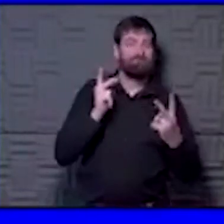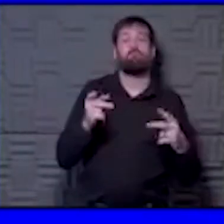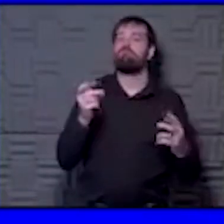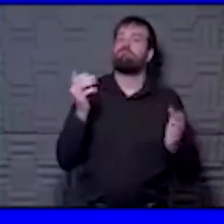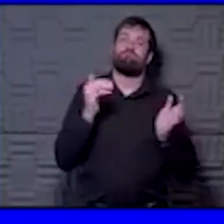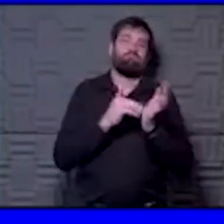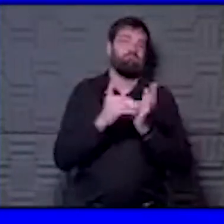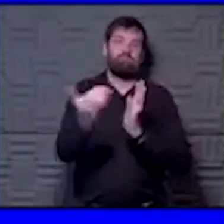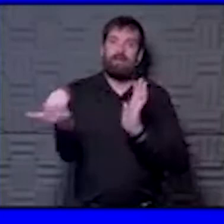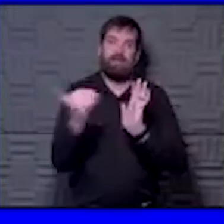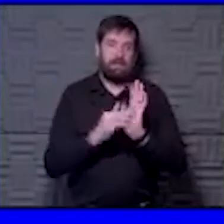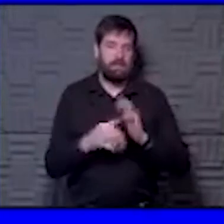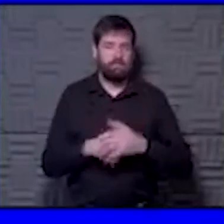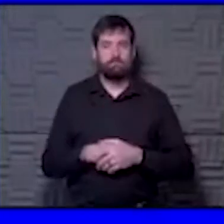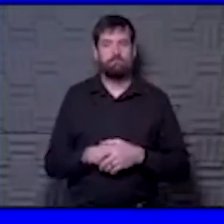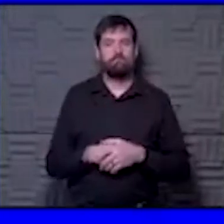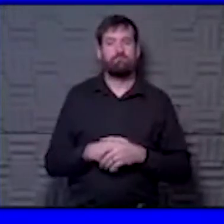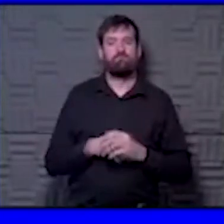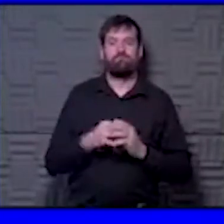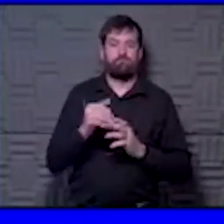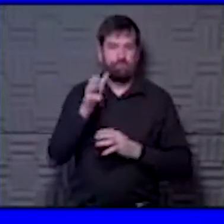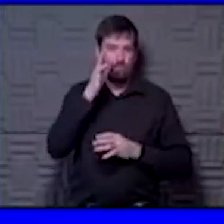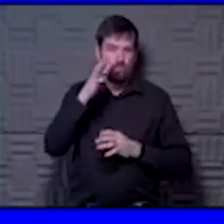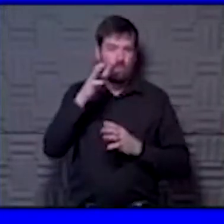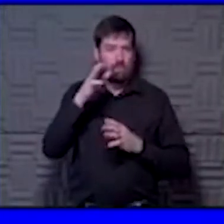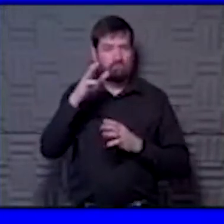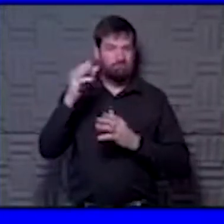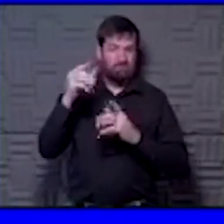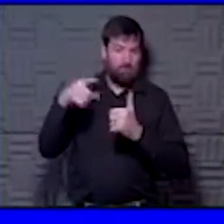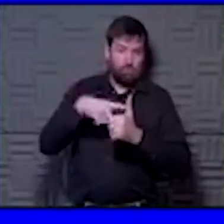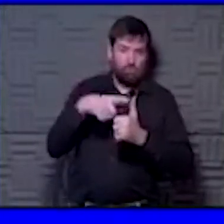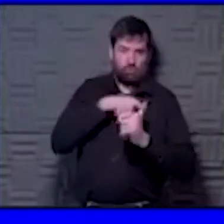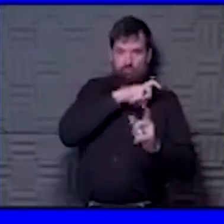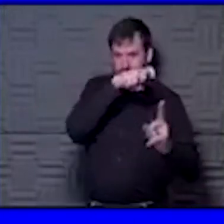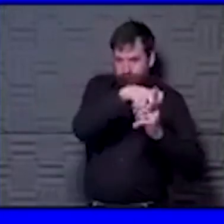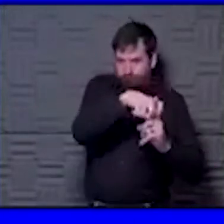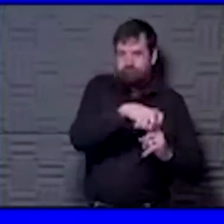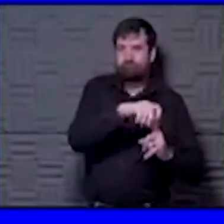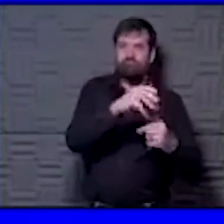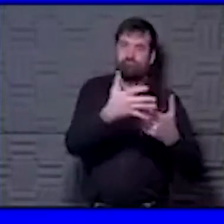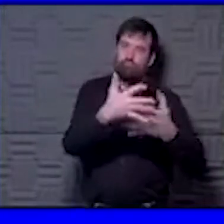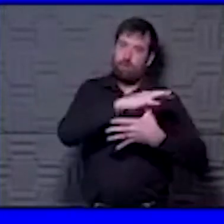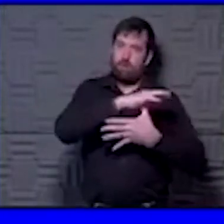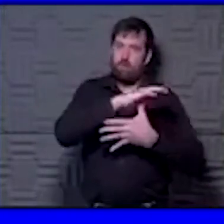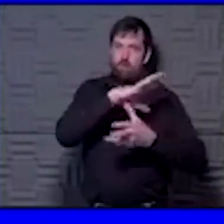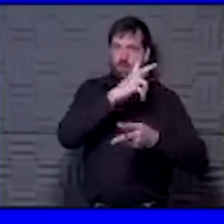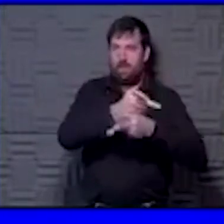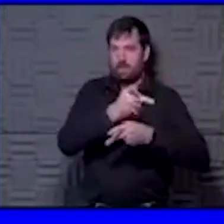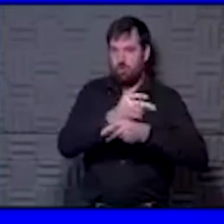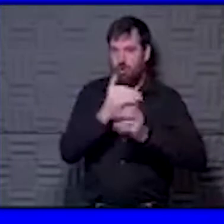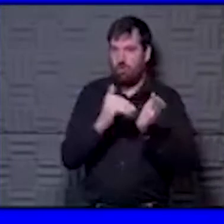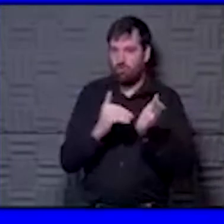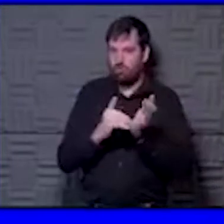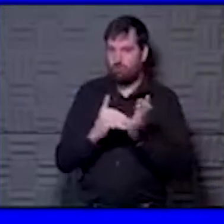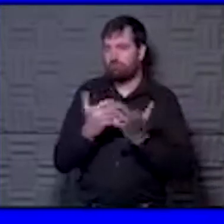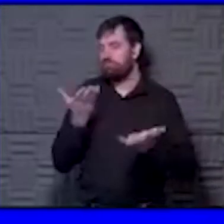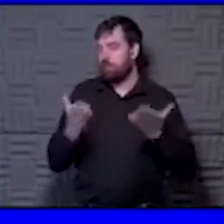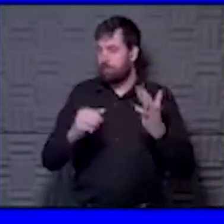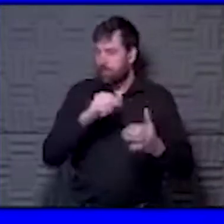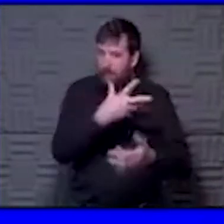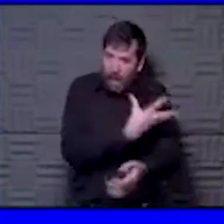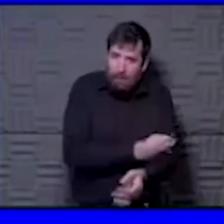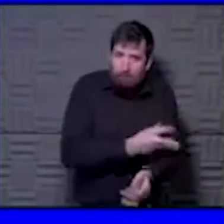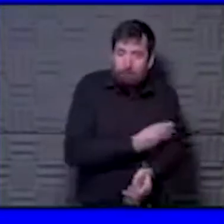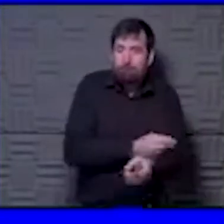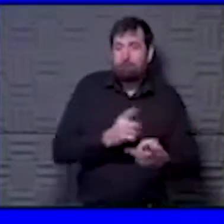is going to, just as you said, going to be directed by your primary care provider. So probably do some cursory evaluation. Maybe that's labs, maybe